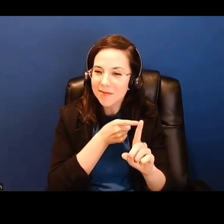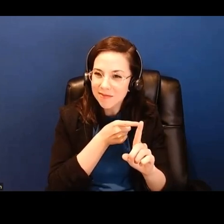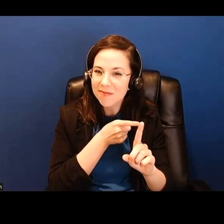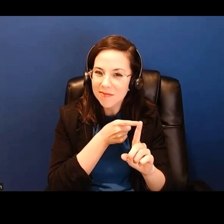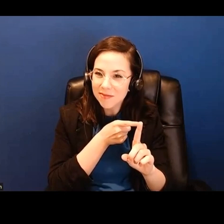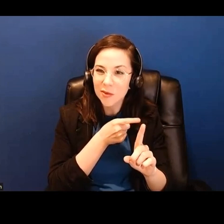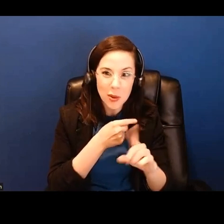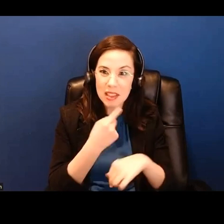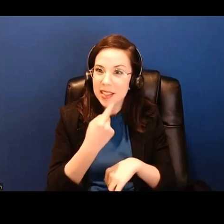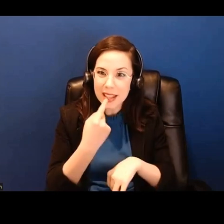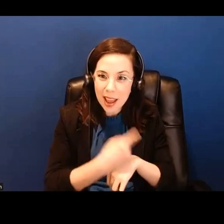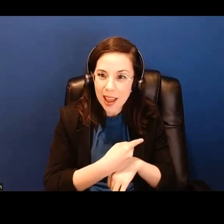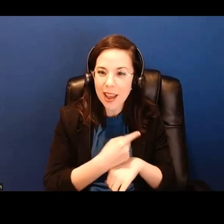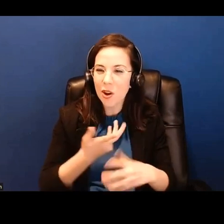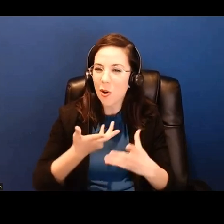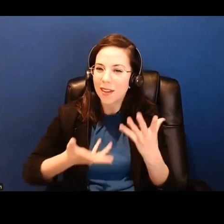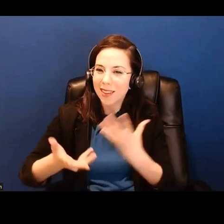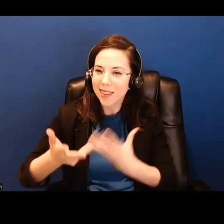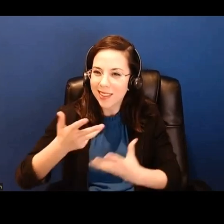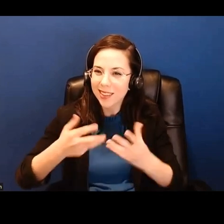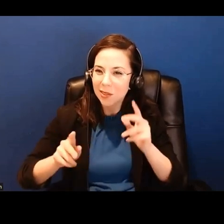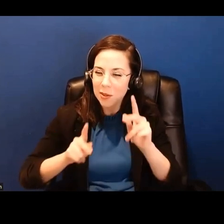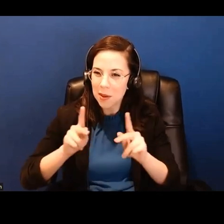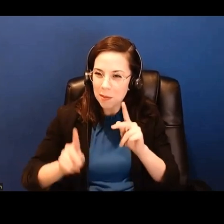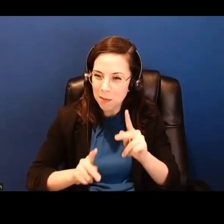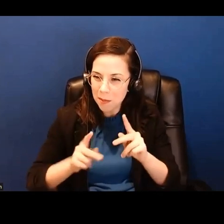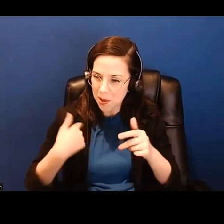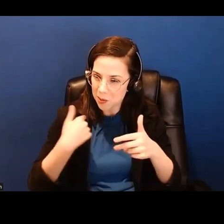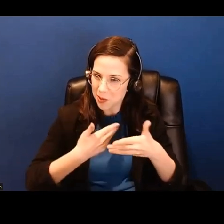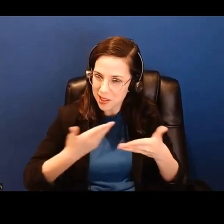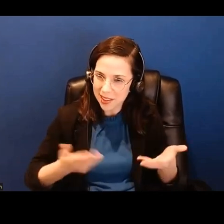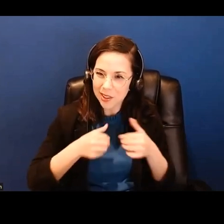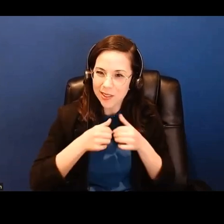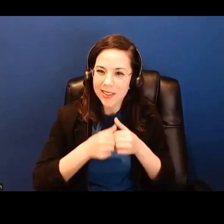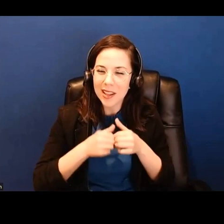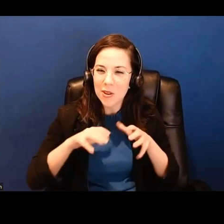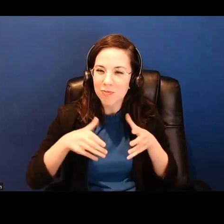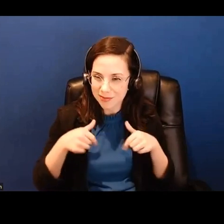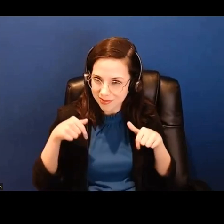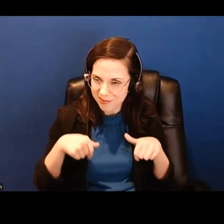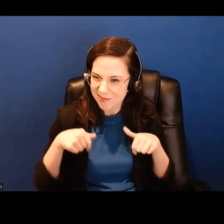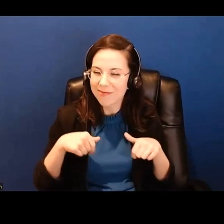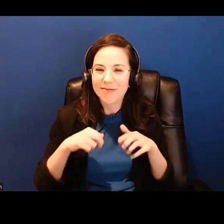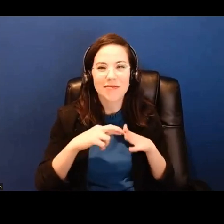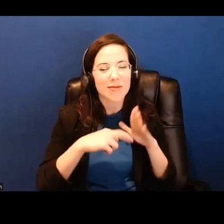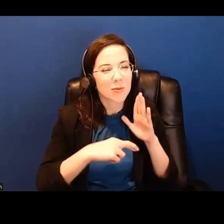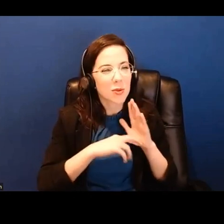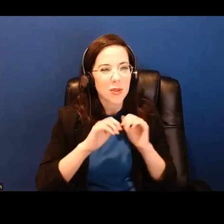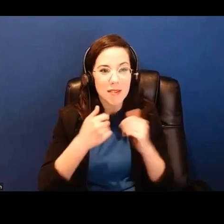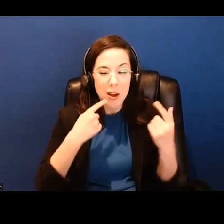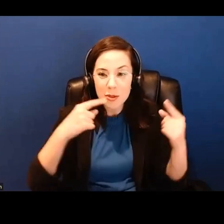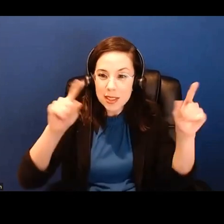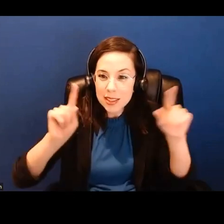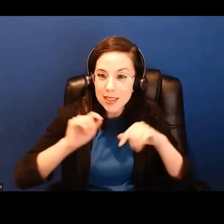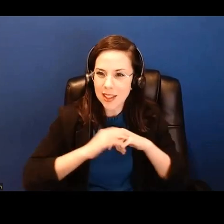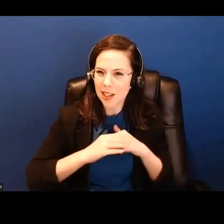day. This is the purpose of being with these people. Neither in this day, being together and joining this day. And these are some guidelines of how to do it, of what to